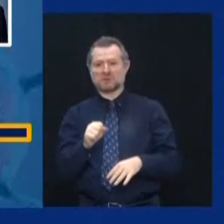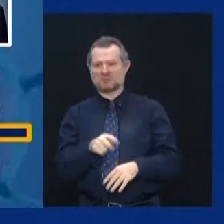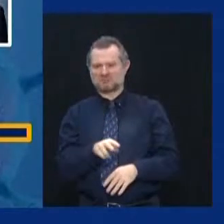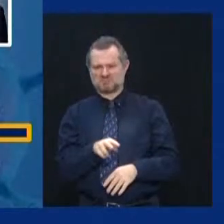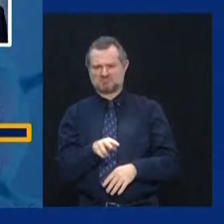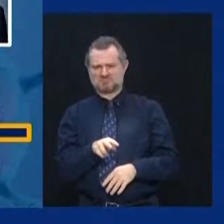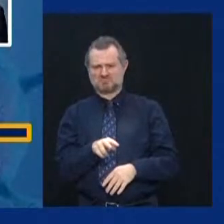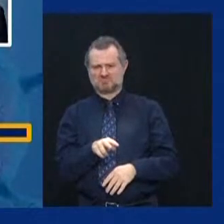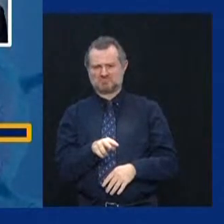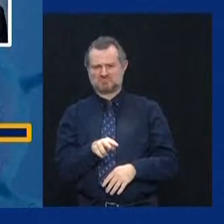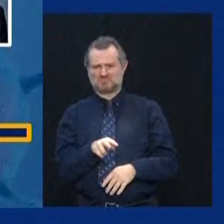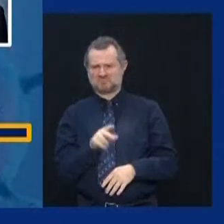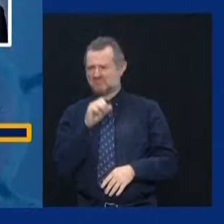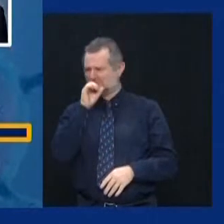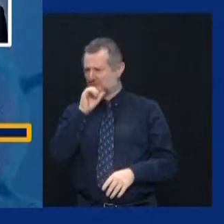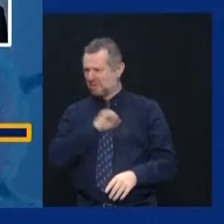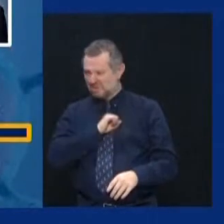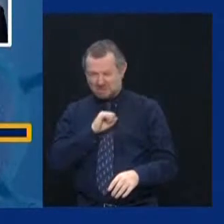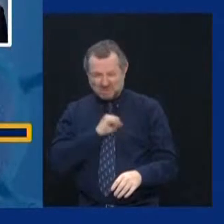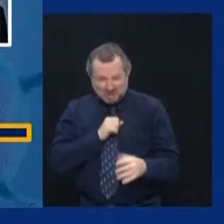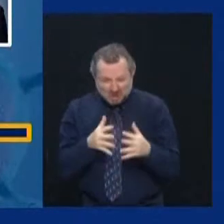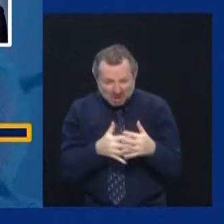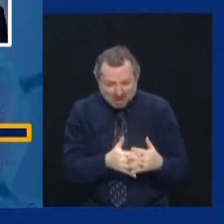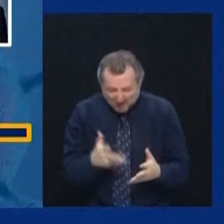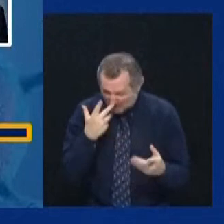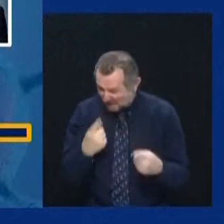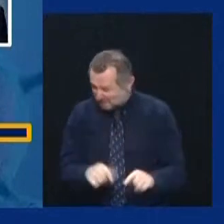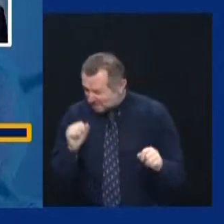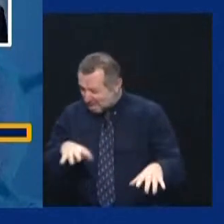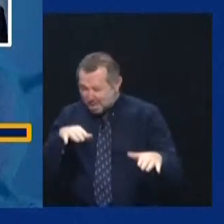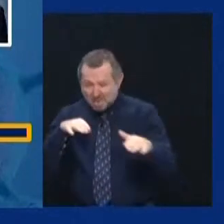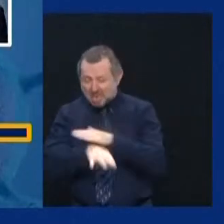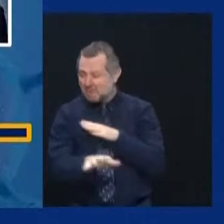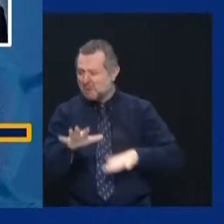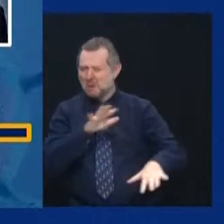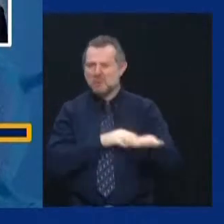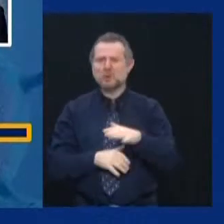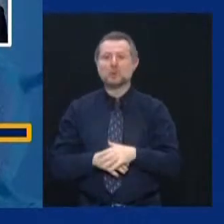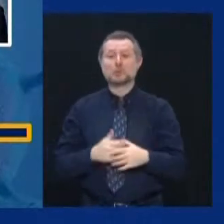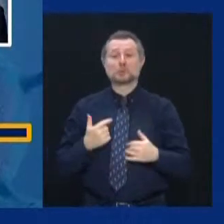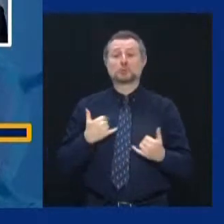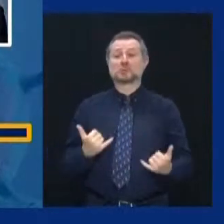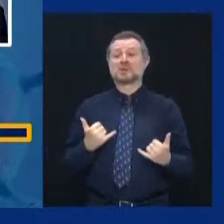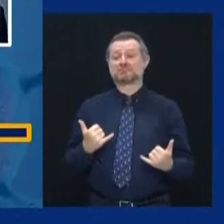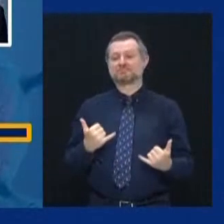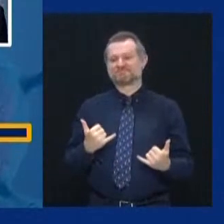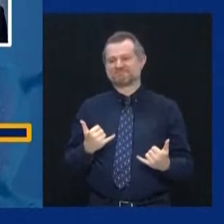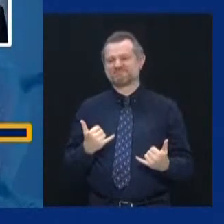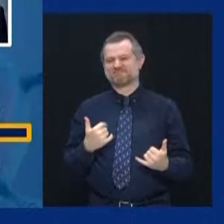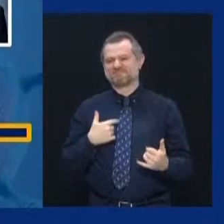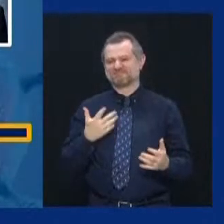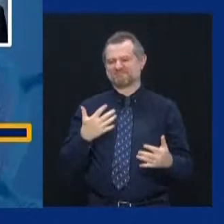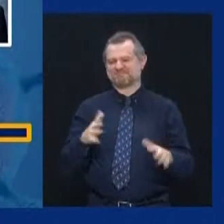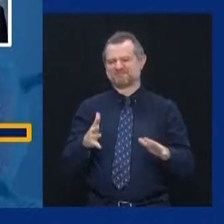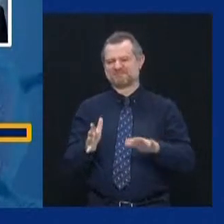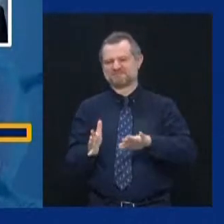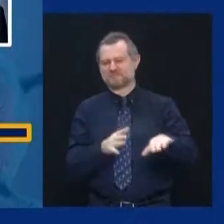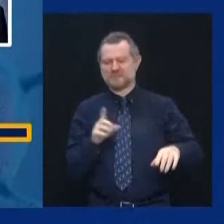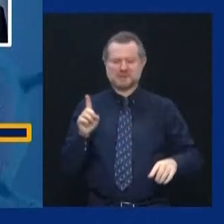internationally. Put your politics aside and do what